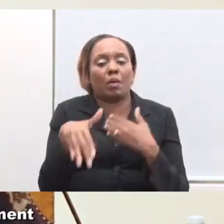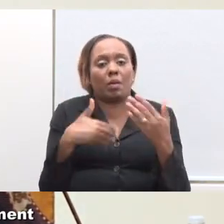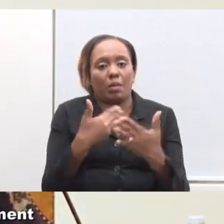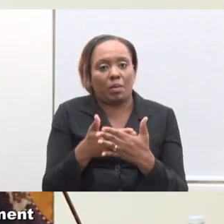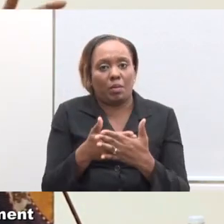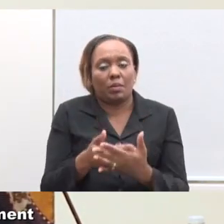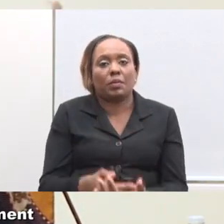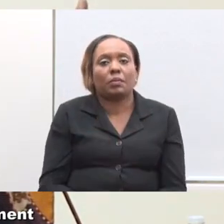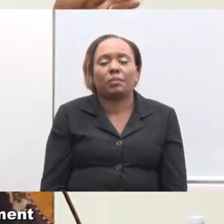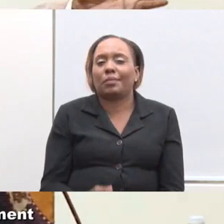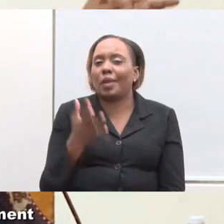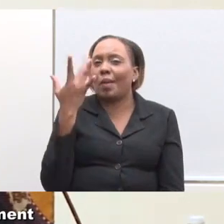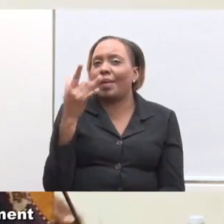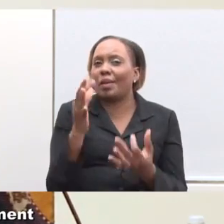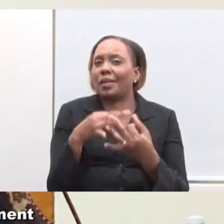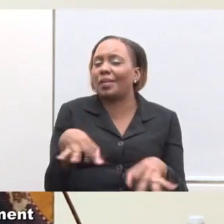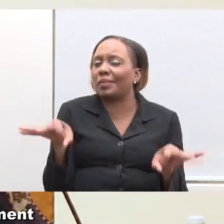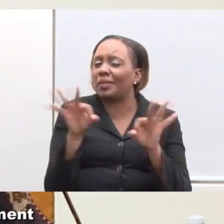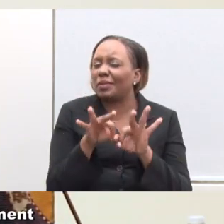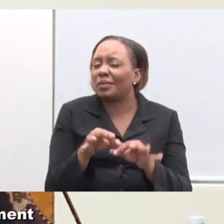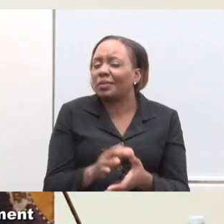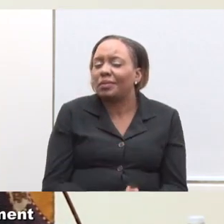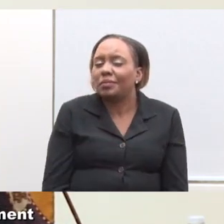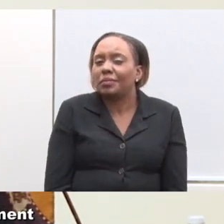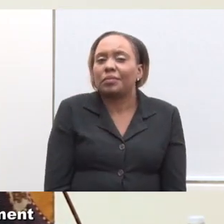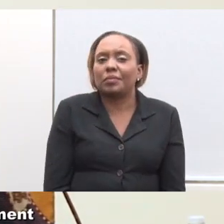important in spite of the bleaky economic future, sir?